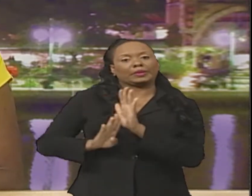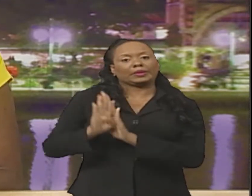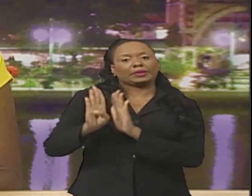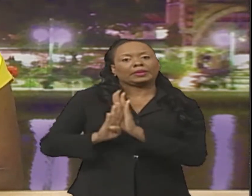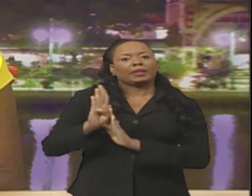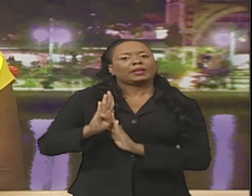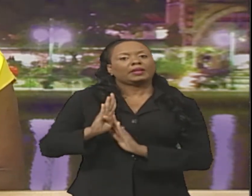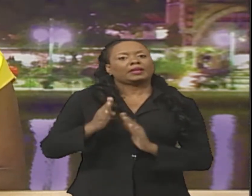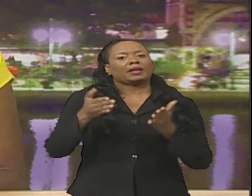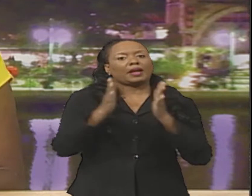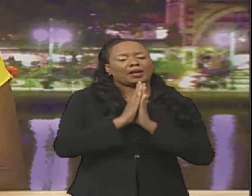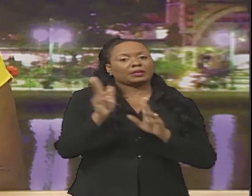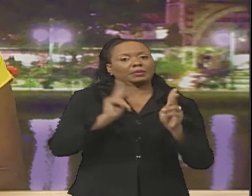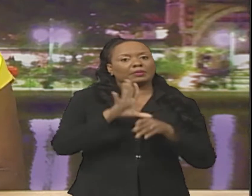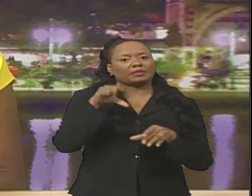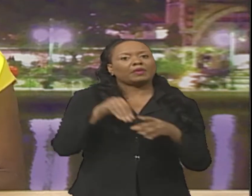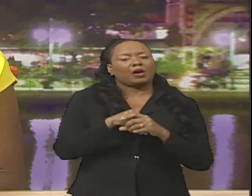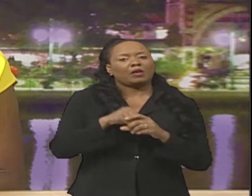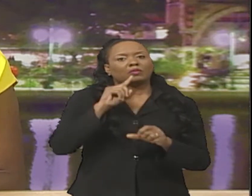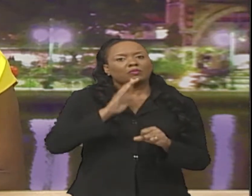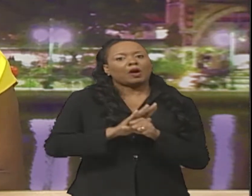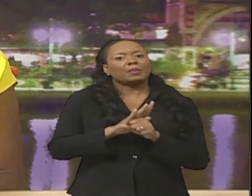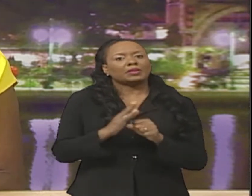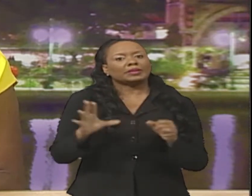agreed commitments and obligations.